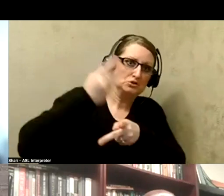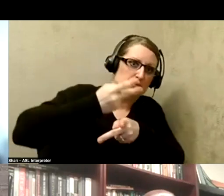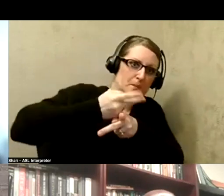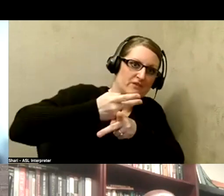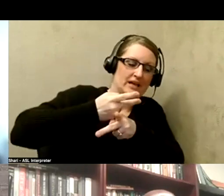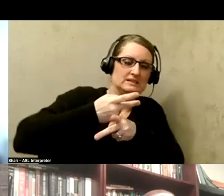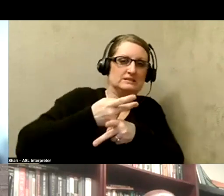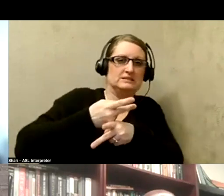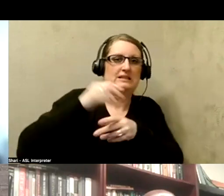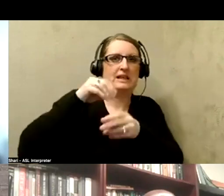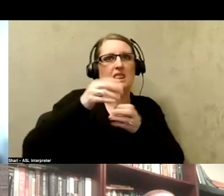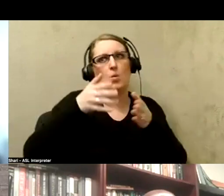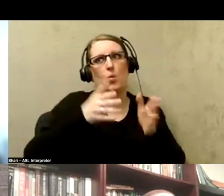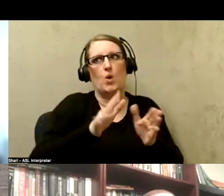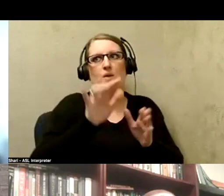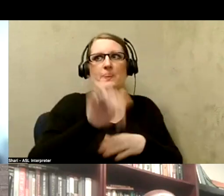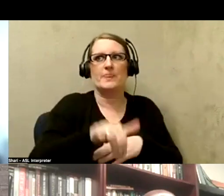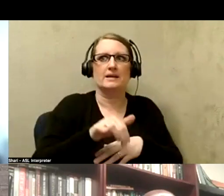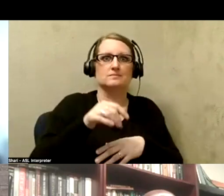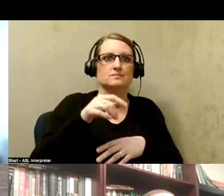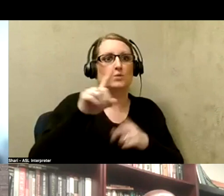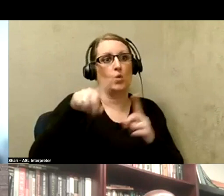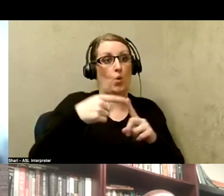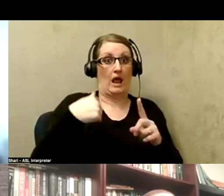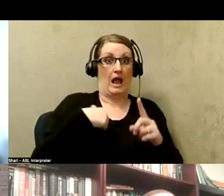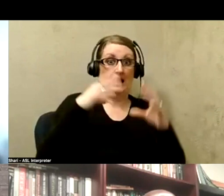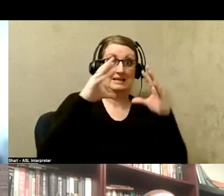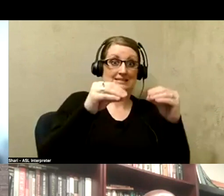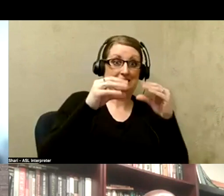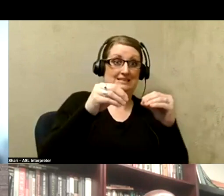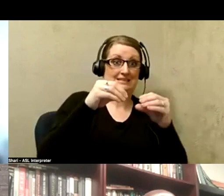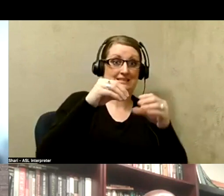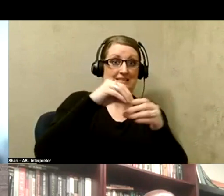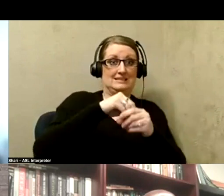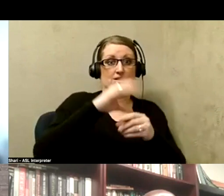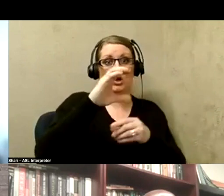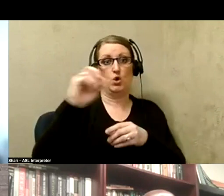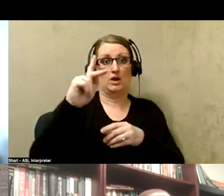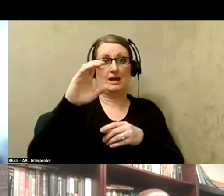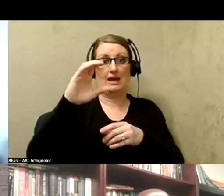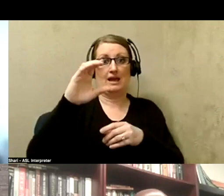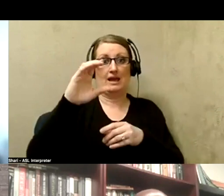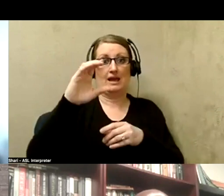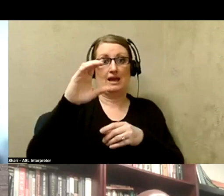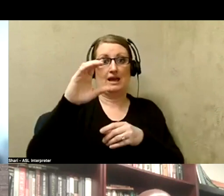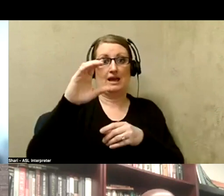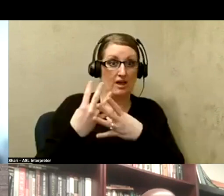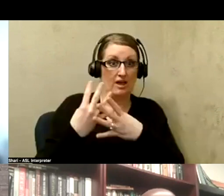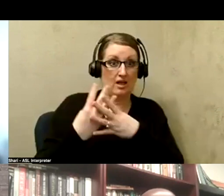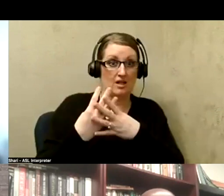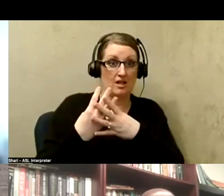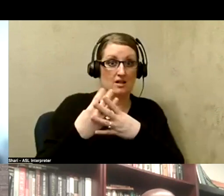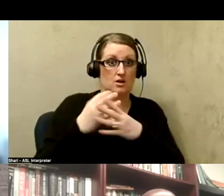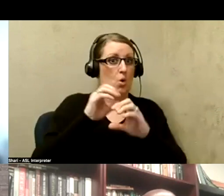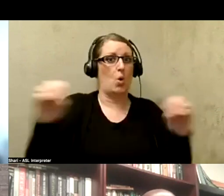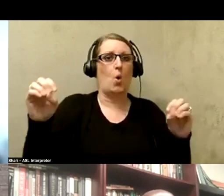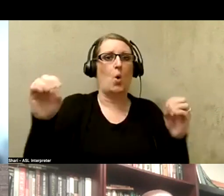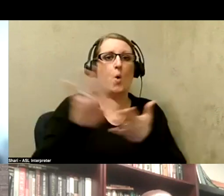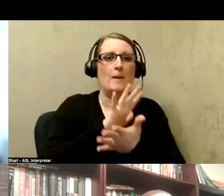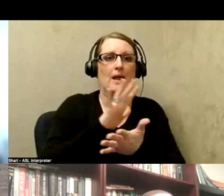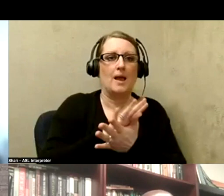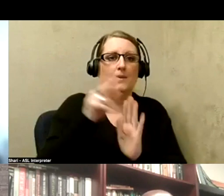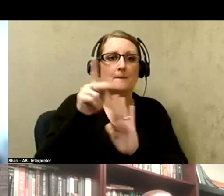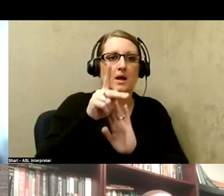in a way that, like when I go teach in Cook County here in the jail, we have now a no paper policy.